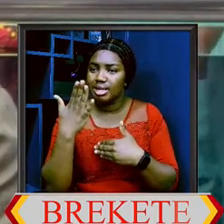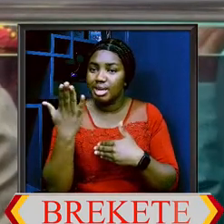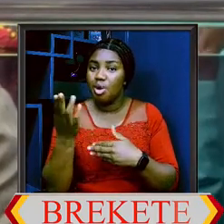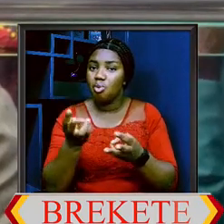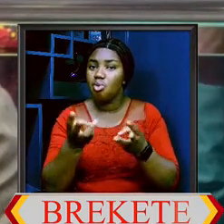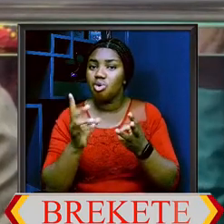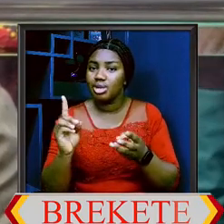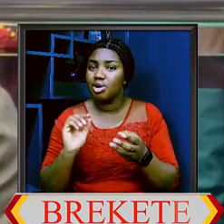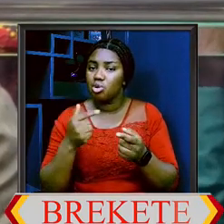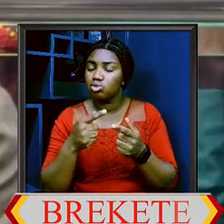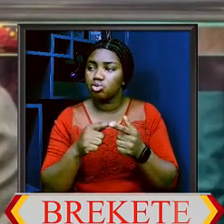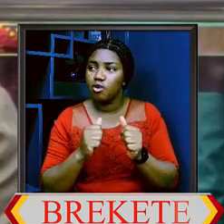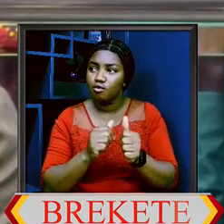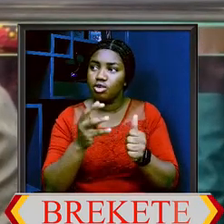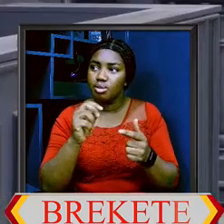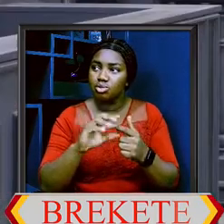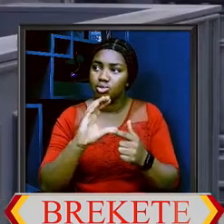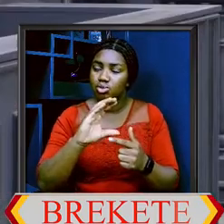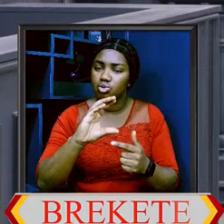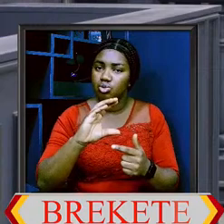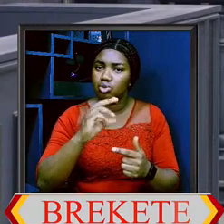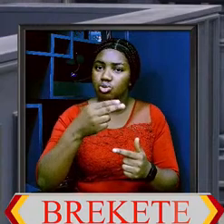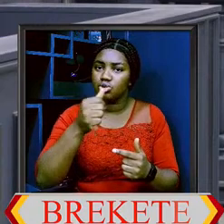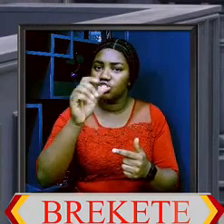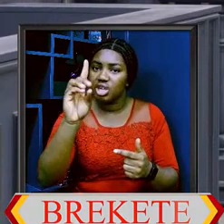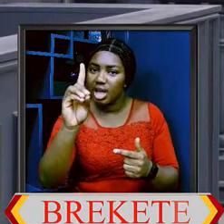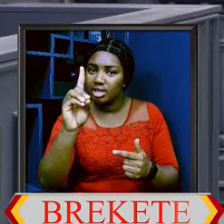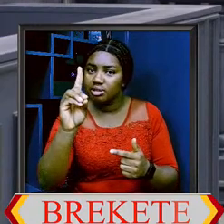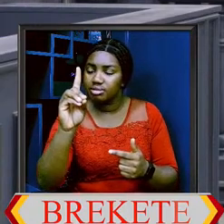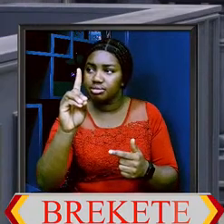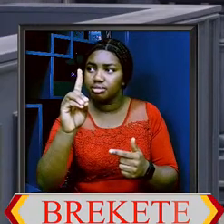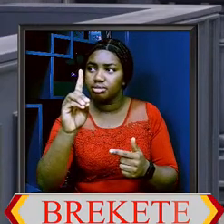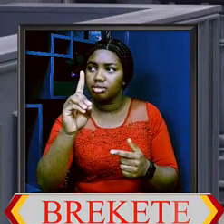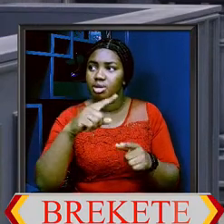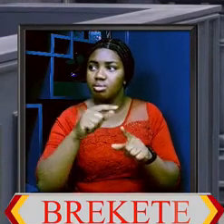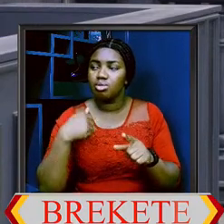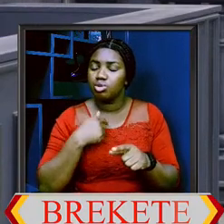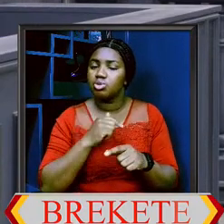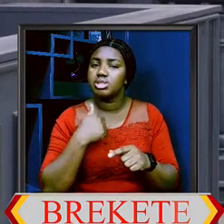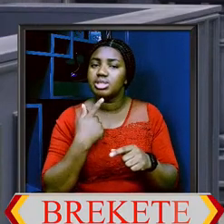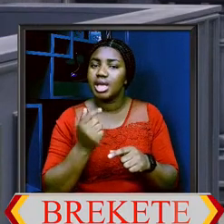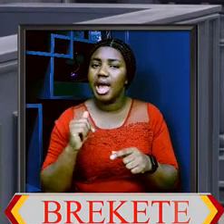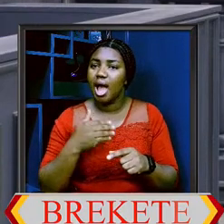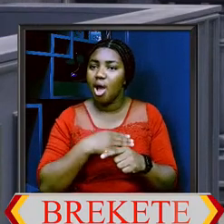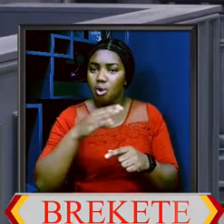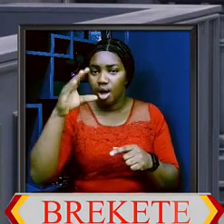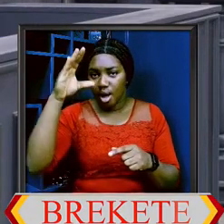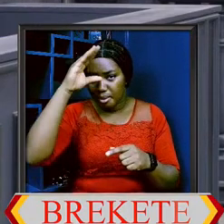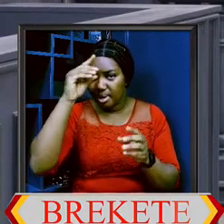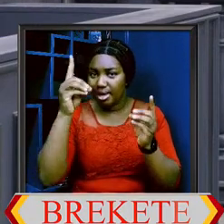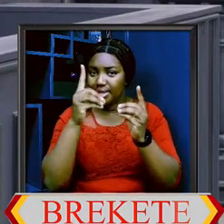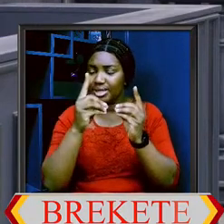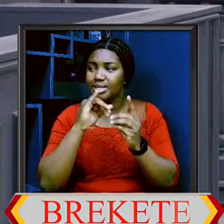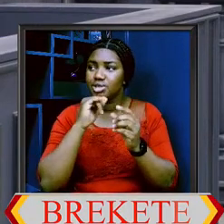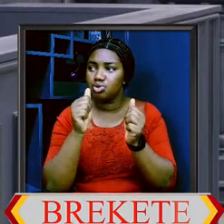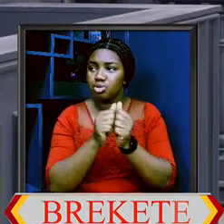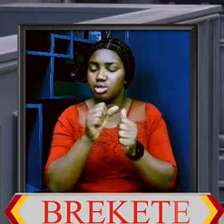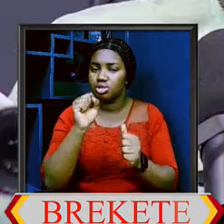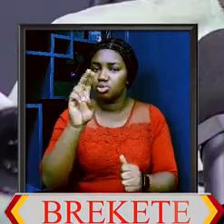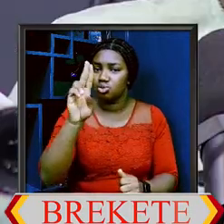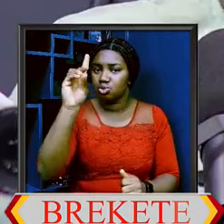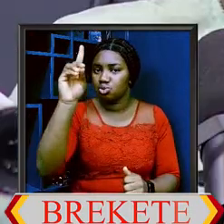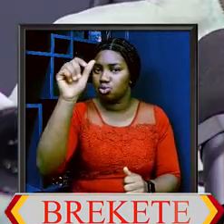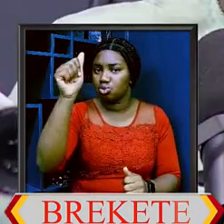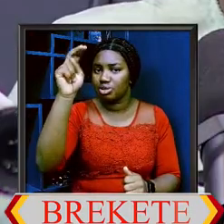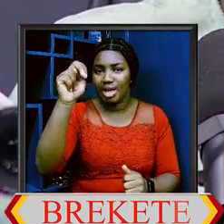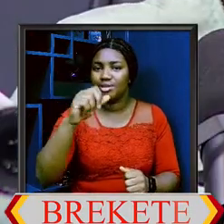wanted us to follow them to Chad but we said our mandate is within Sudan